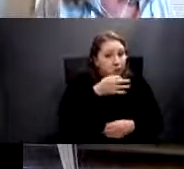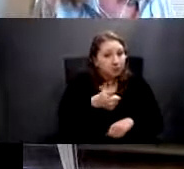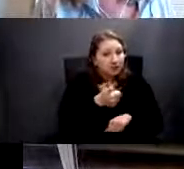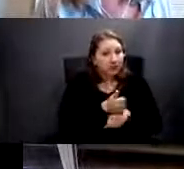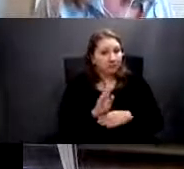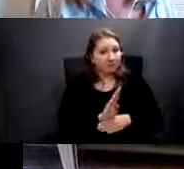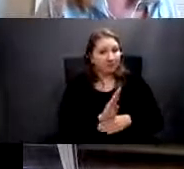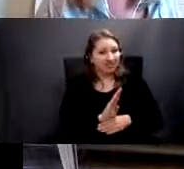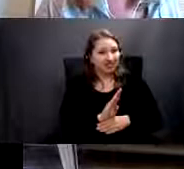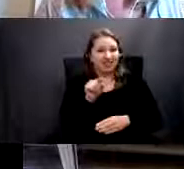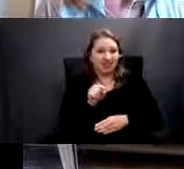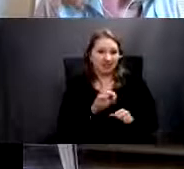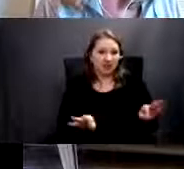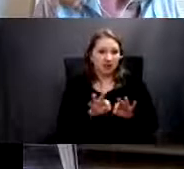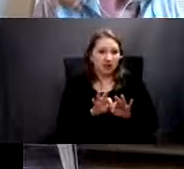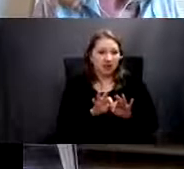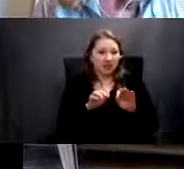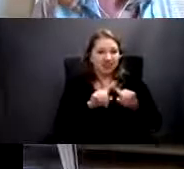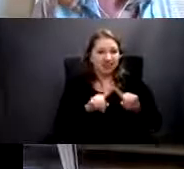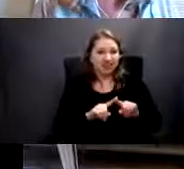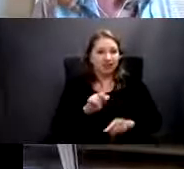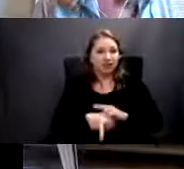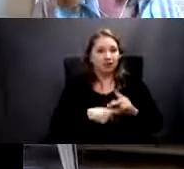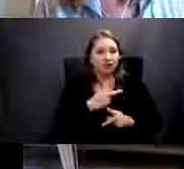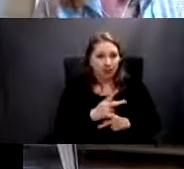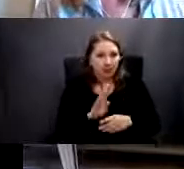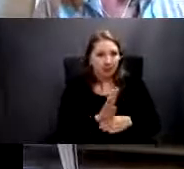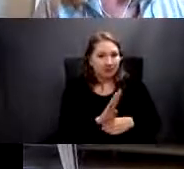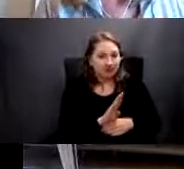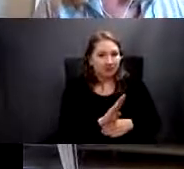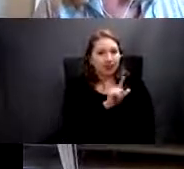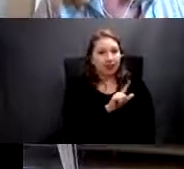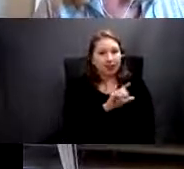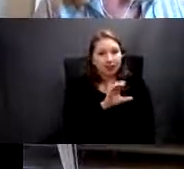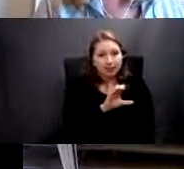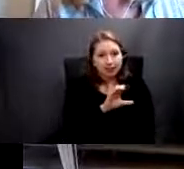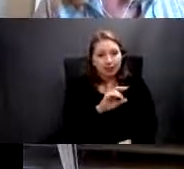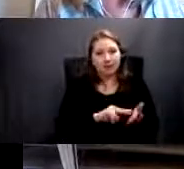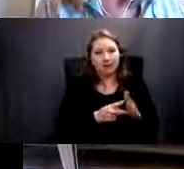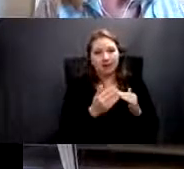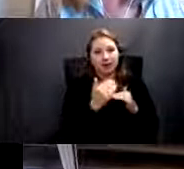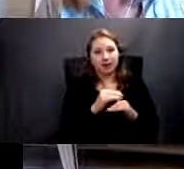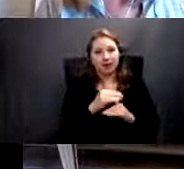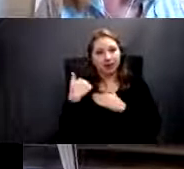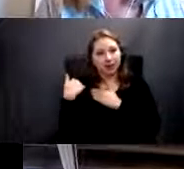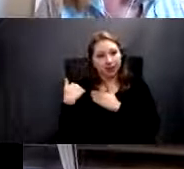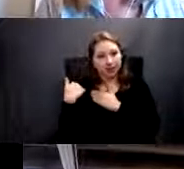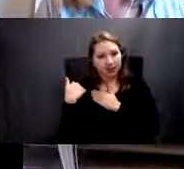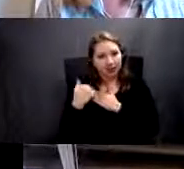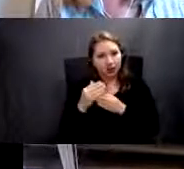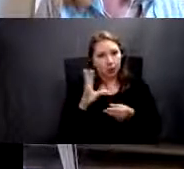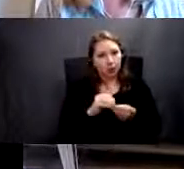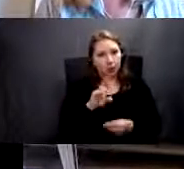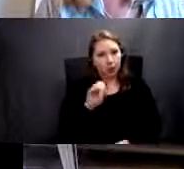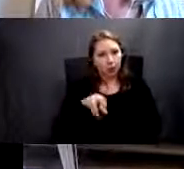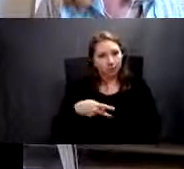important. There are several different types of business. There's an LLC, which stands for Limited Liability Corporation. That's